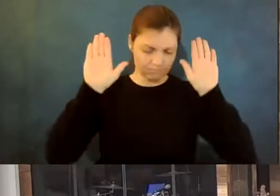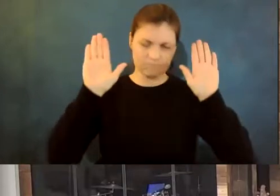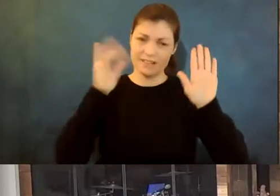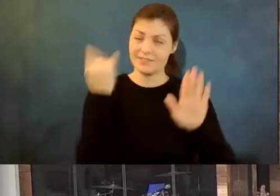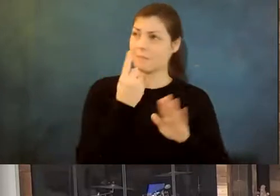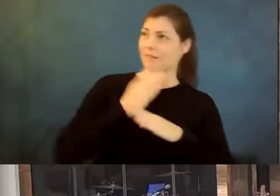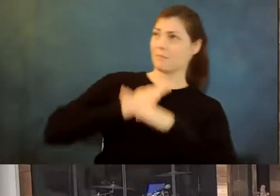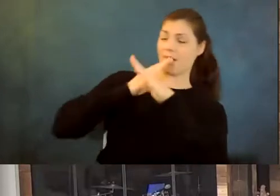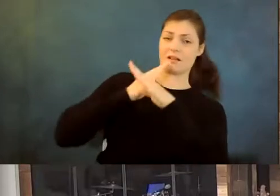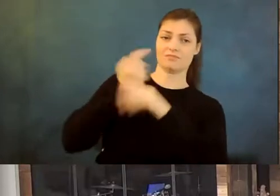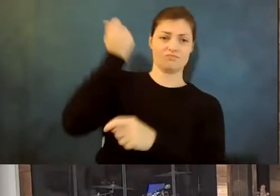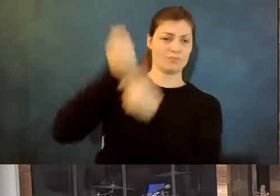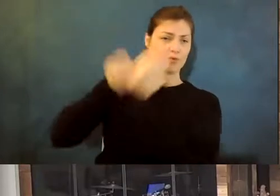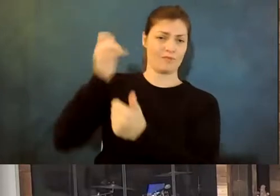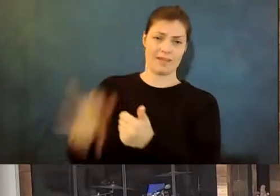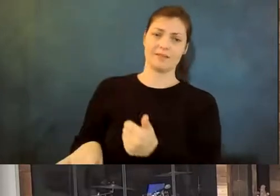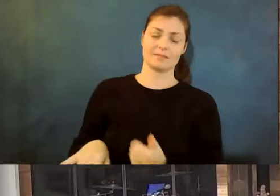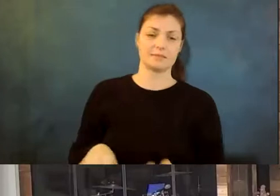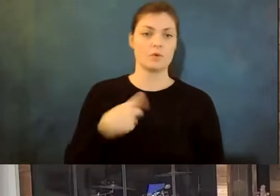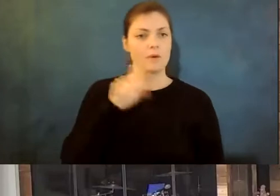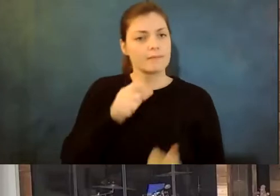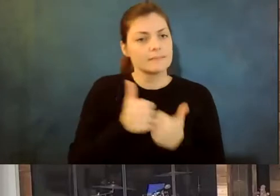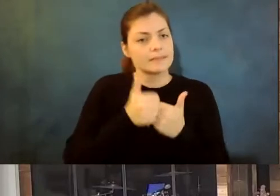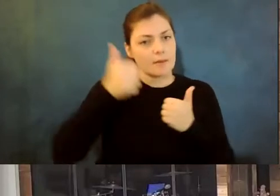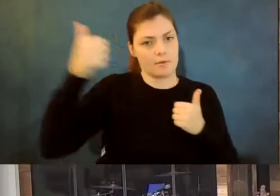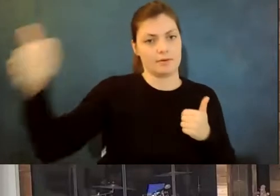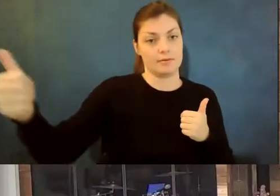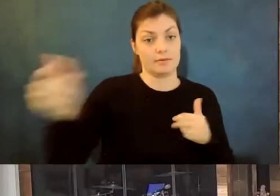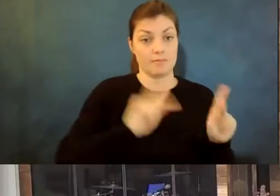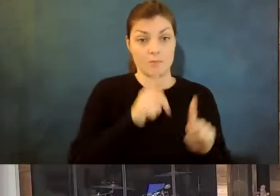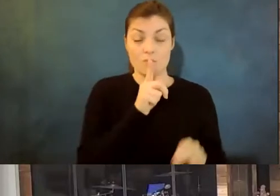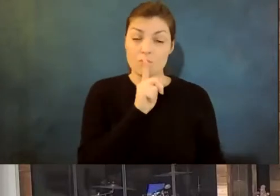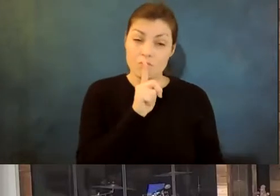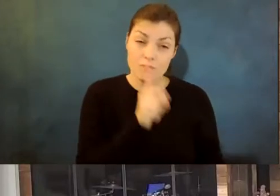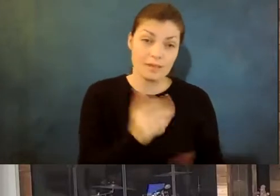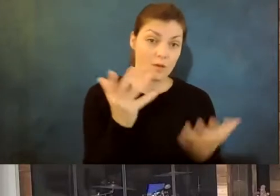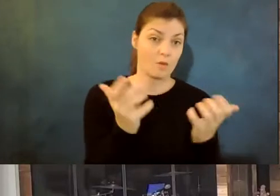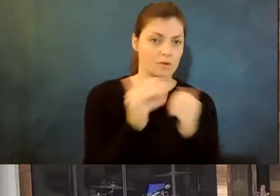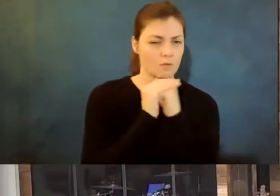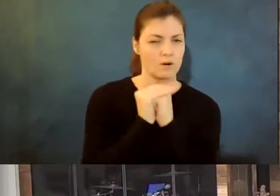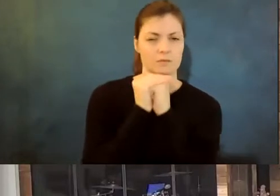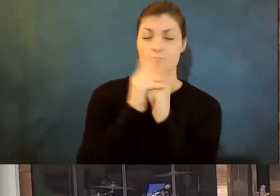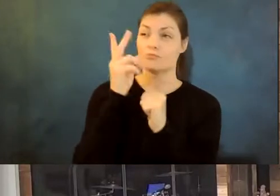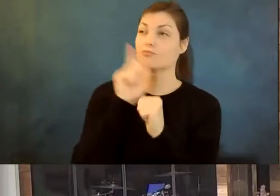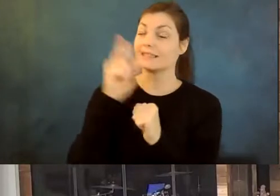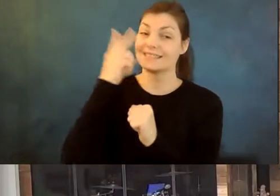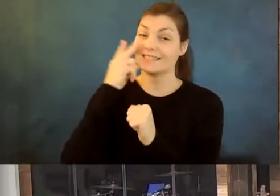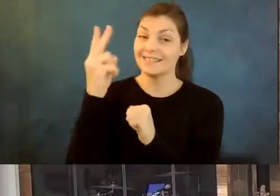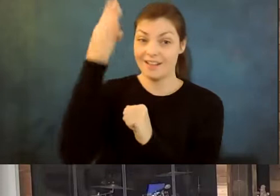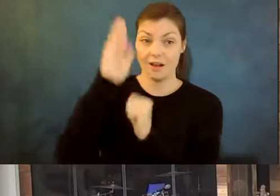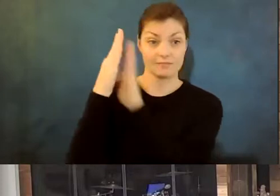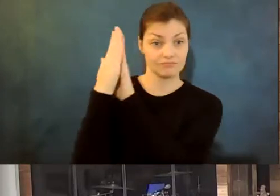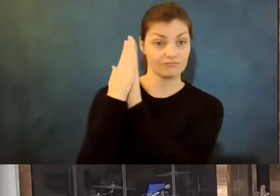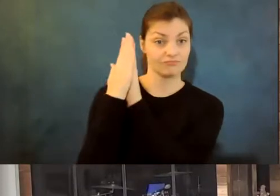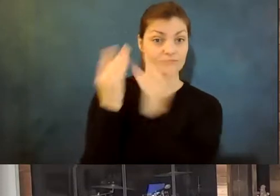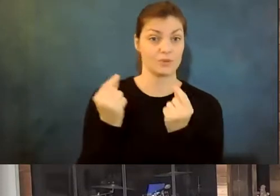remove it. We have to be set apart. The people who truly wanted to worship, who truly wanted to encounter God in revival,